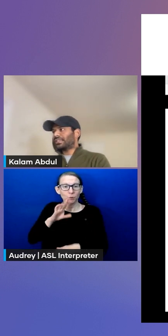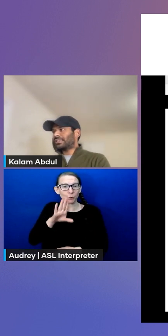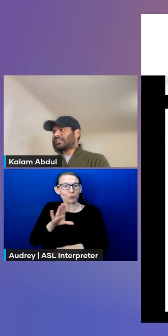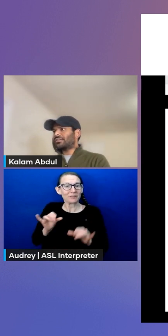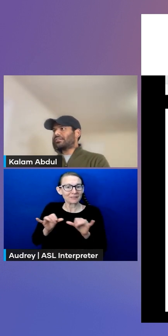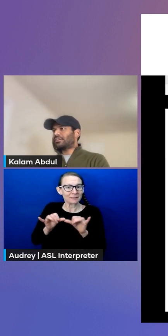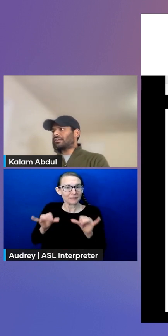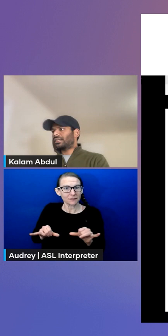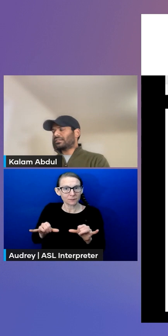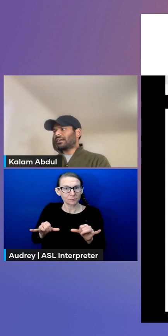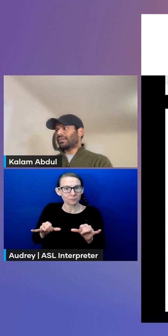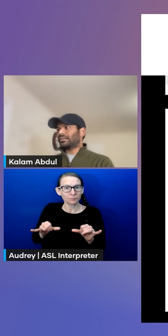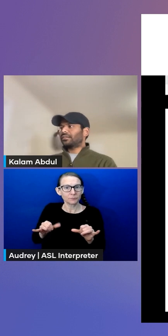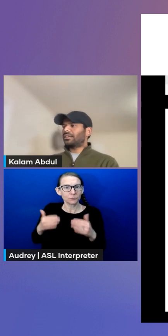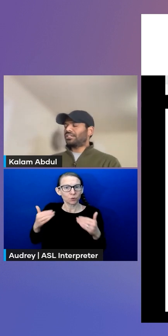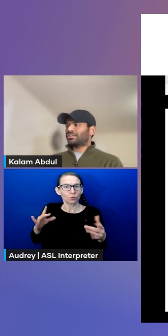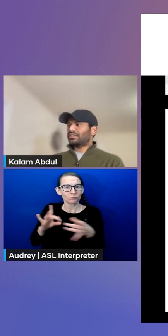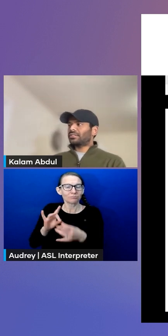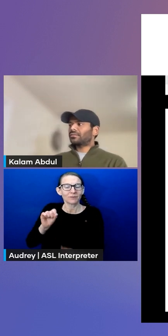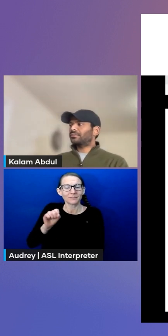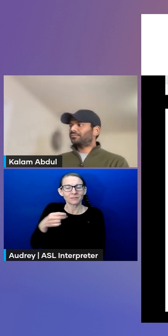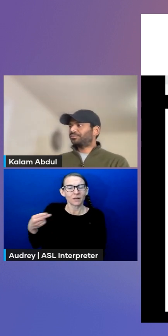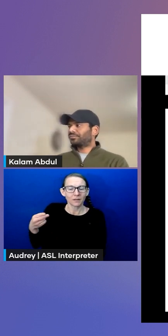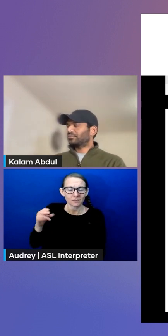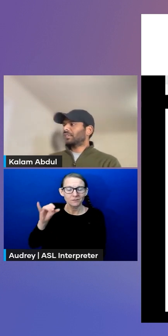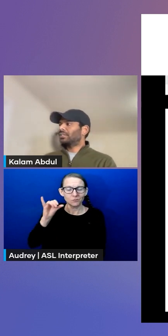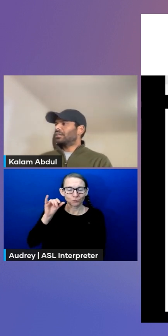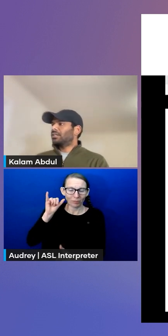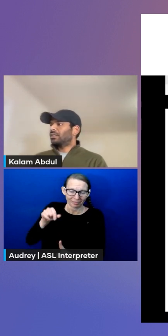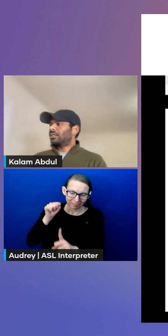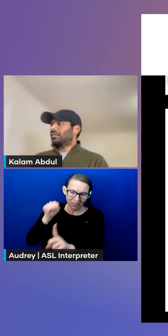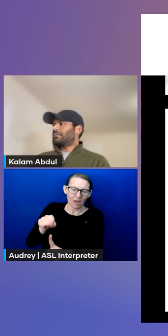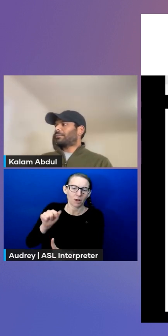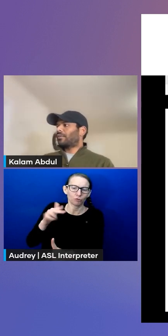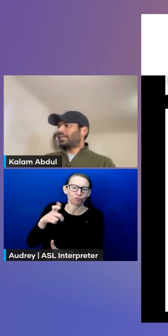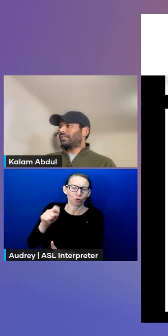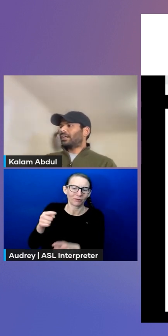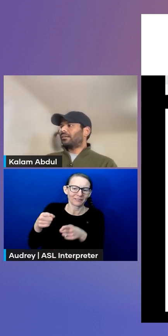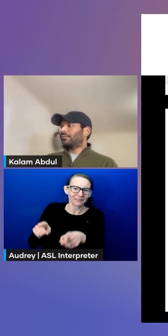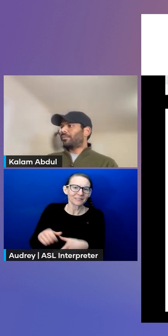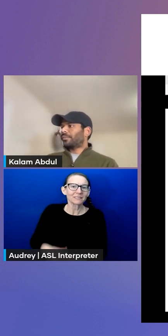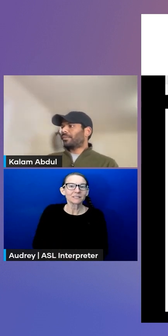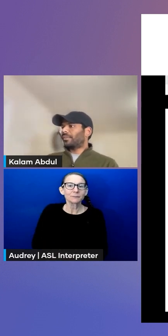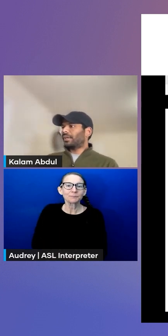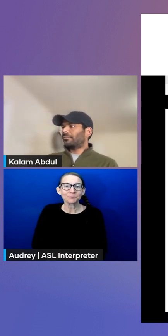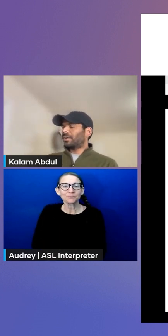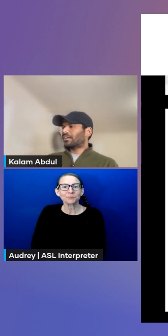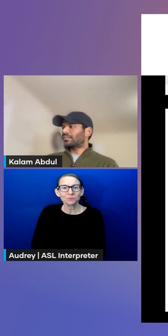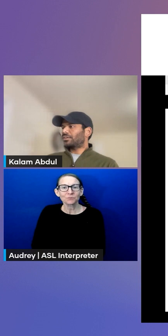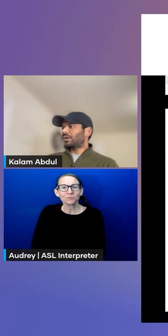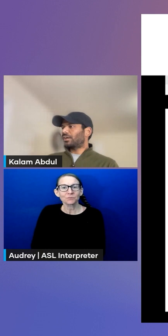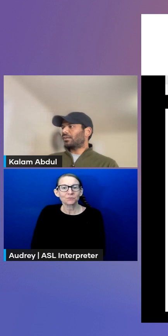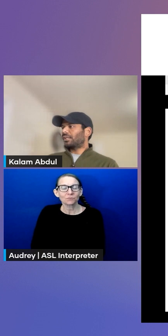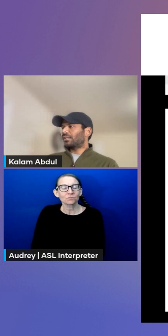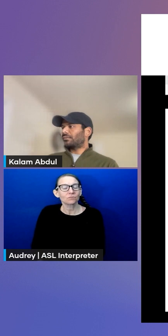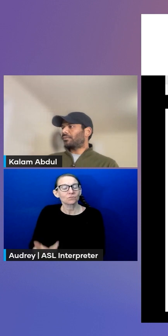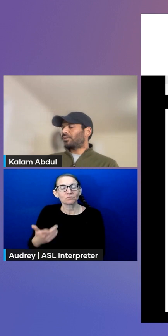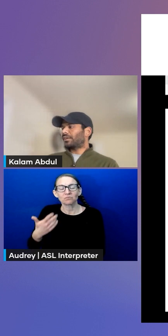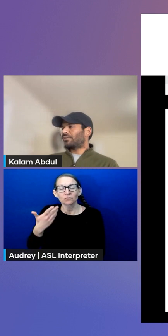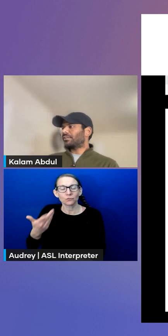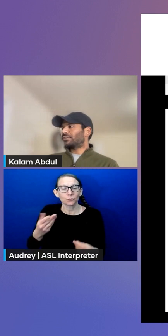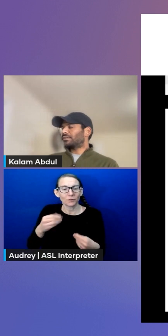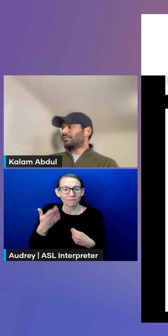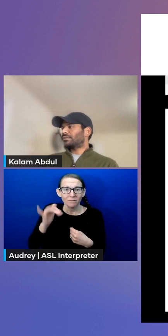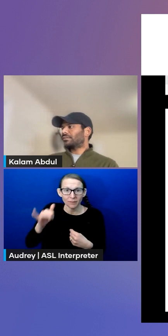to SSH to the target instance by providing the proxy URL and the